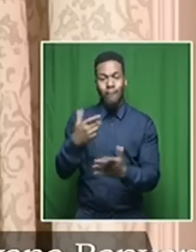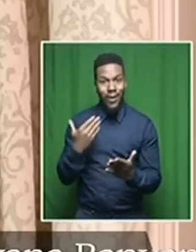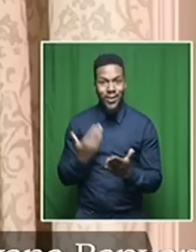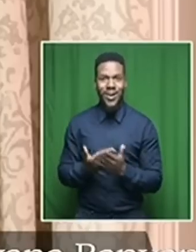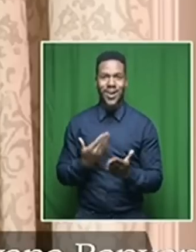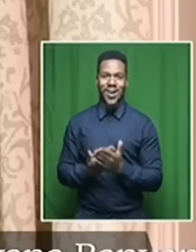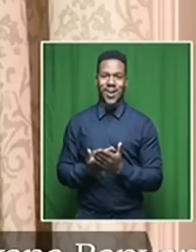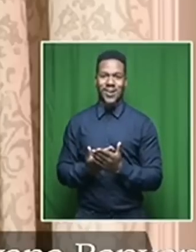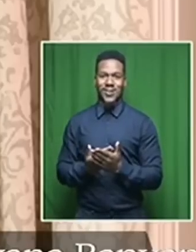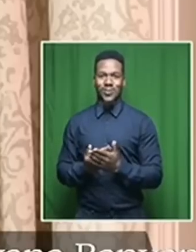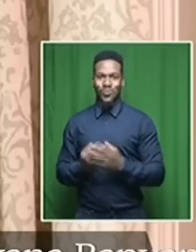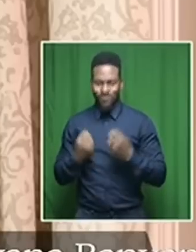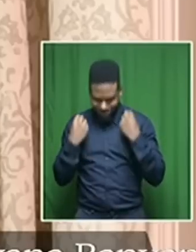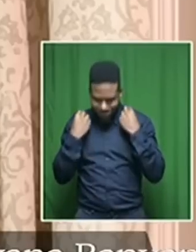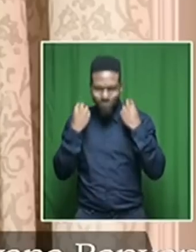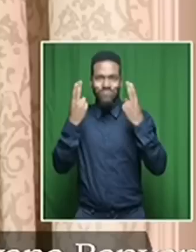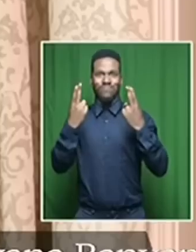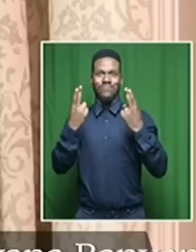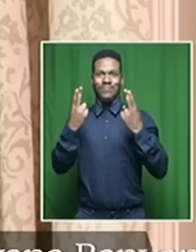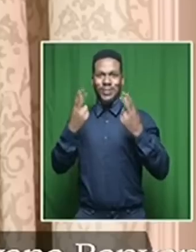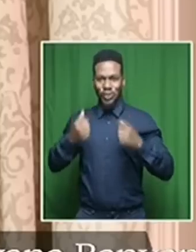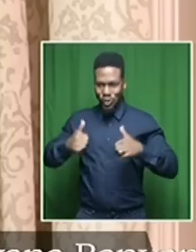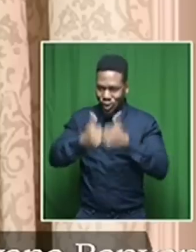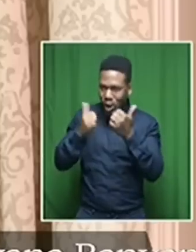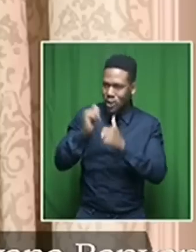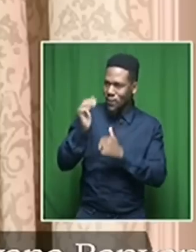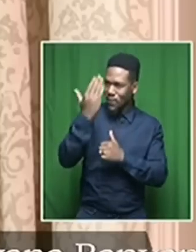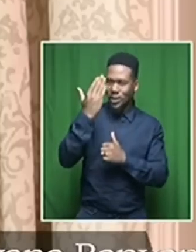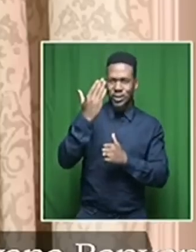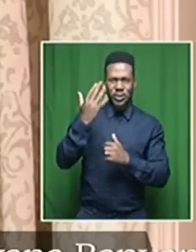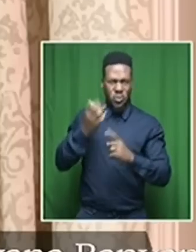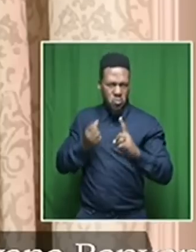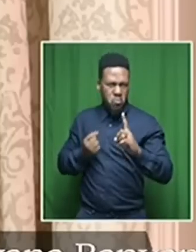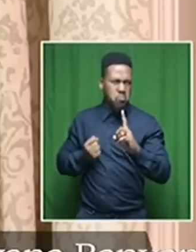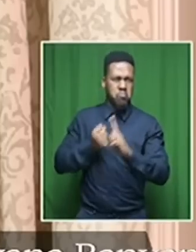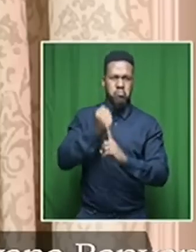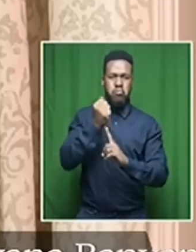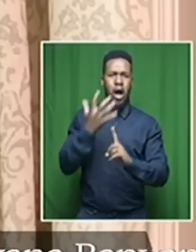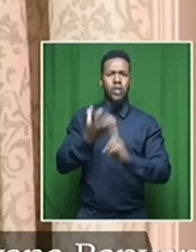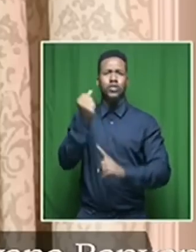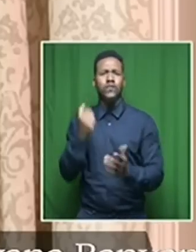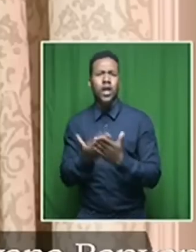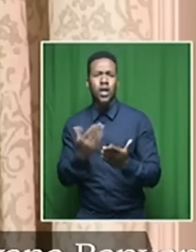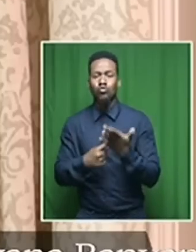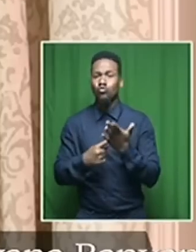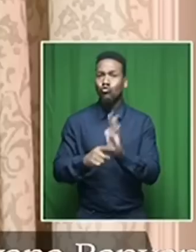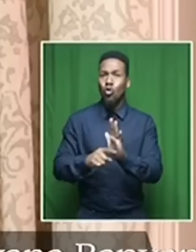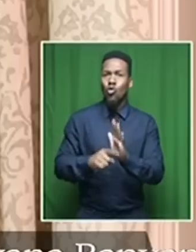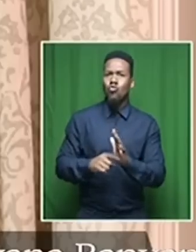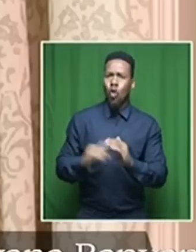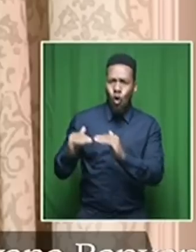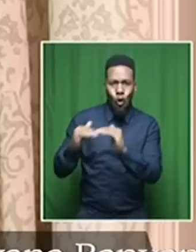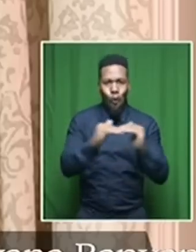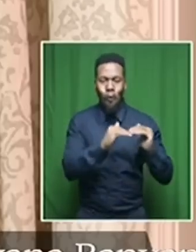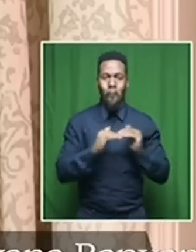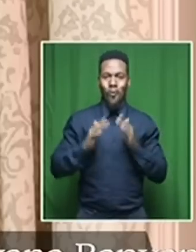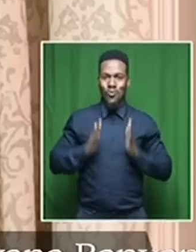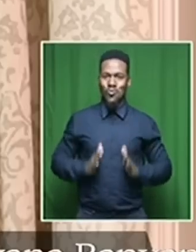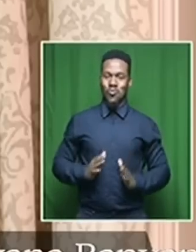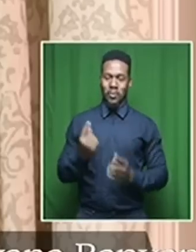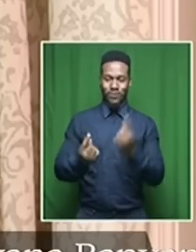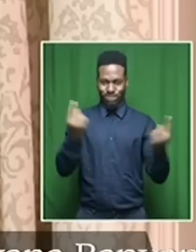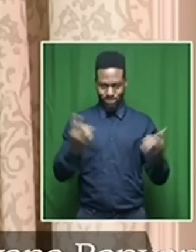above difficulty and to embrace their common humanity. South Africa is a nation of